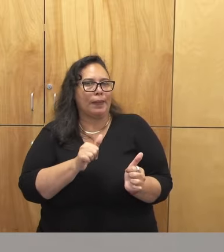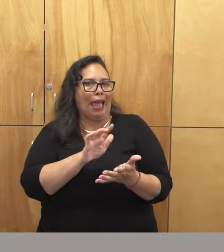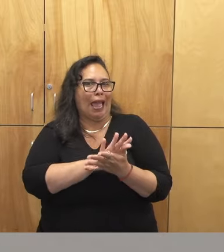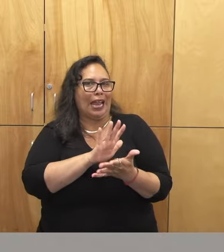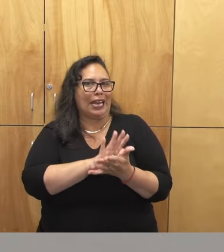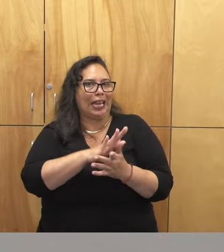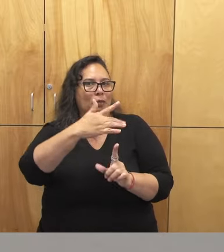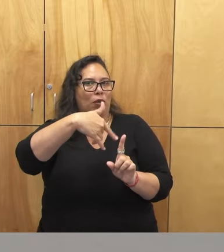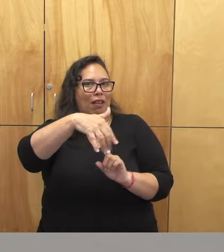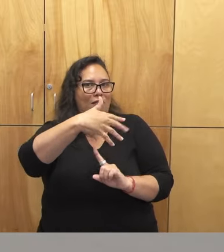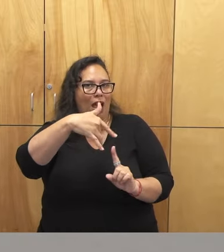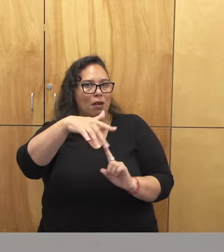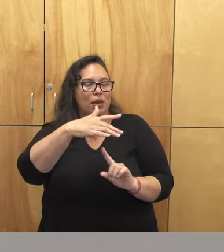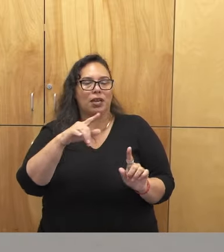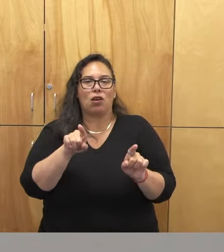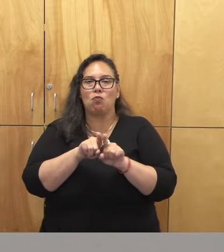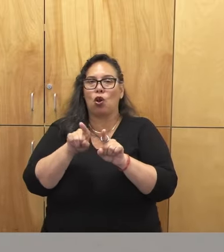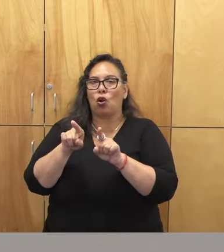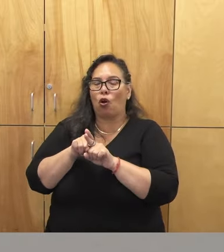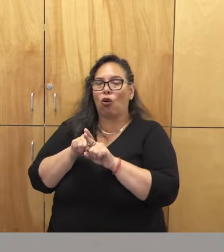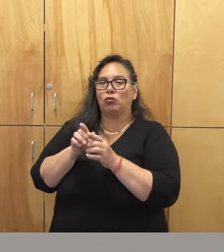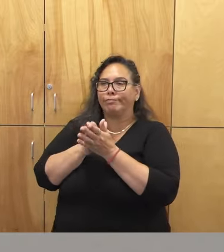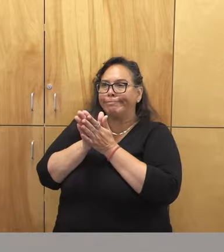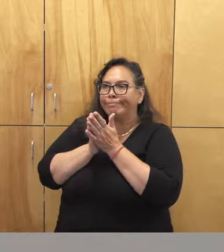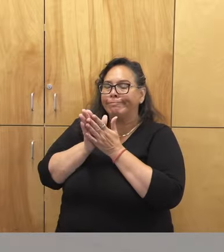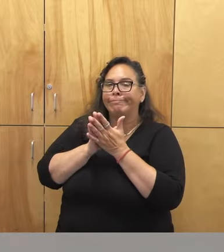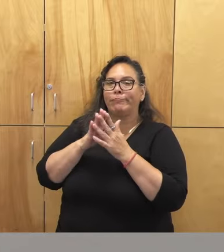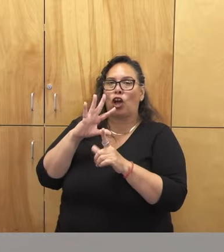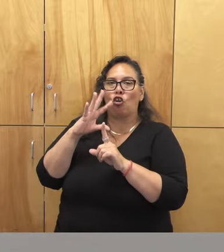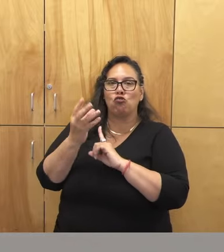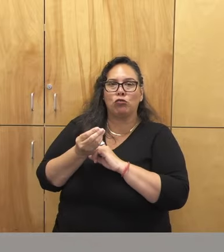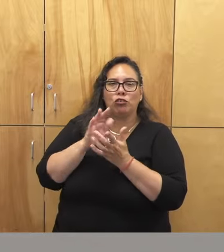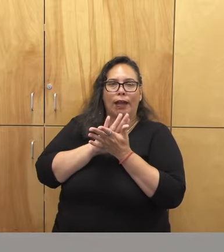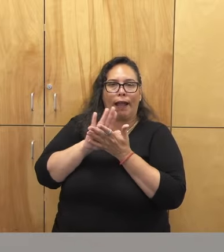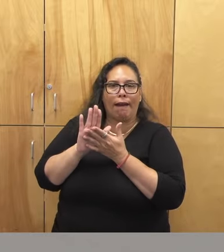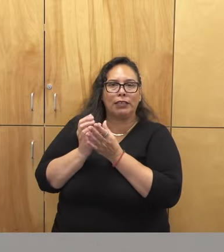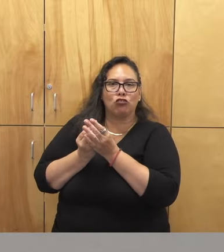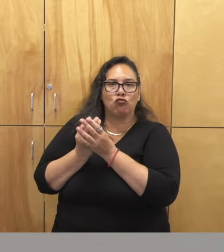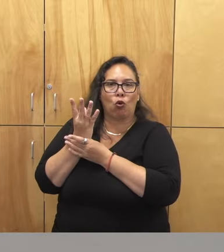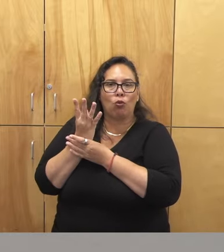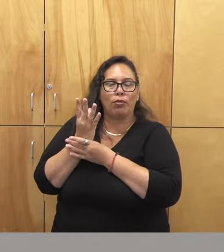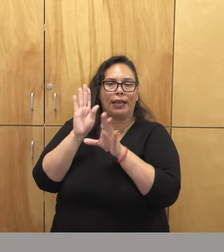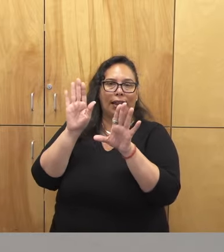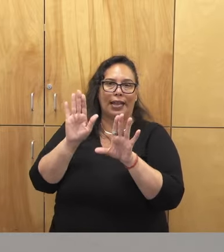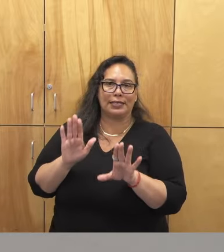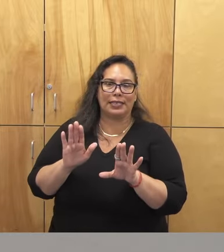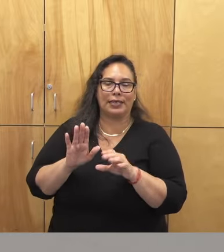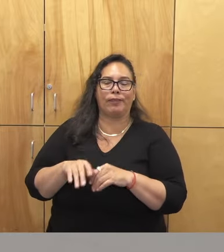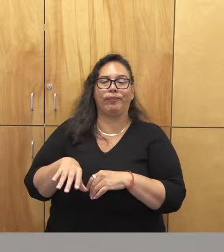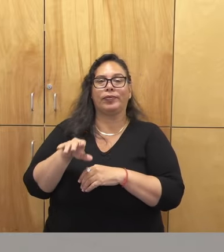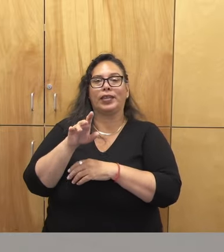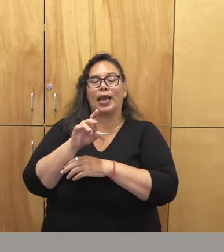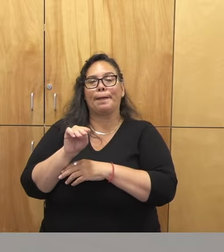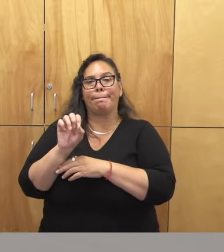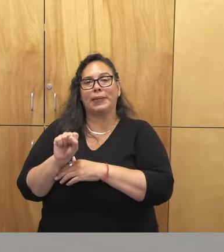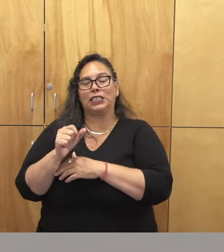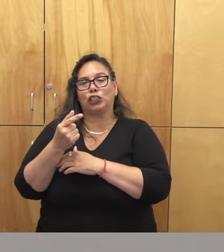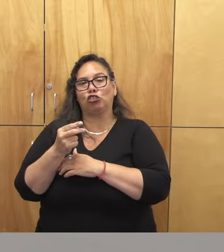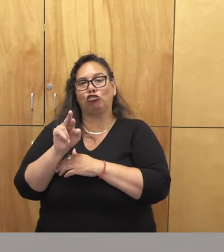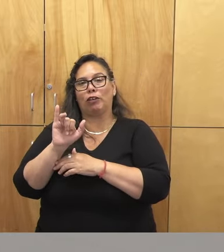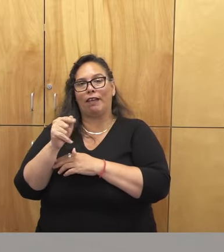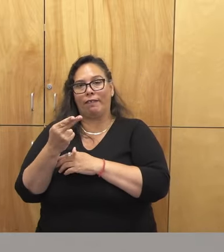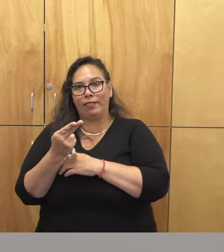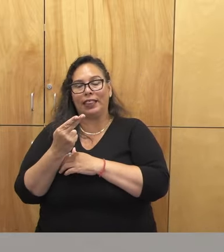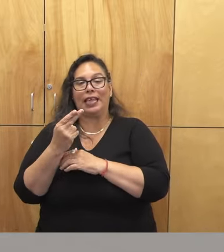academic environment, but also fostered a culture of kindness, growth, and excellence. Ms. Griffith's leadership set a